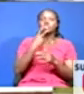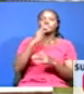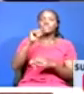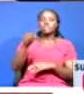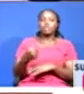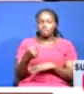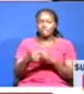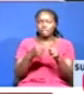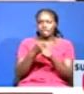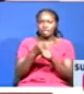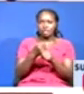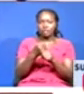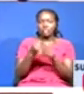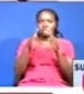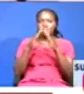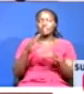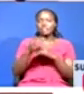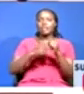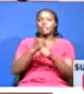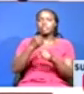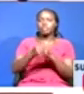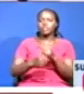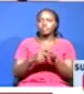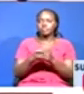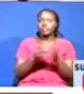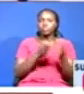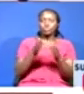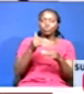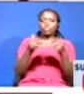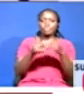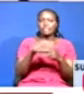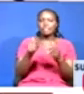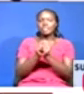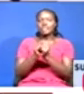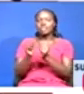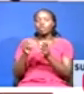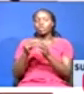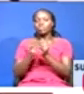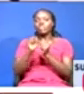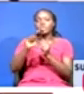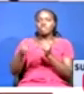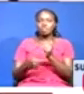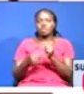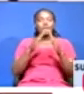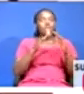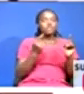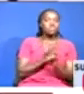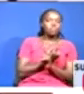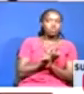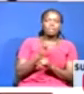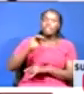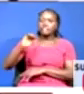kila mwaka. We have an opportunity to construct another 10 or 15,000 houses in different